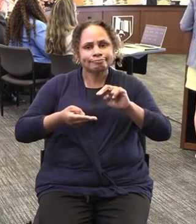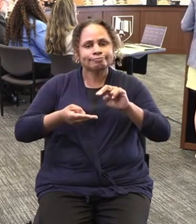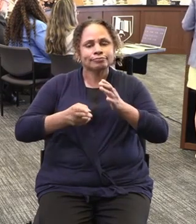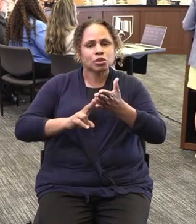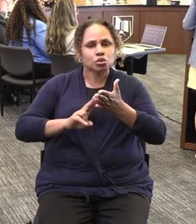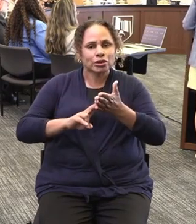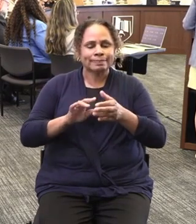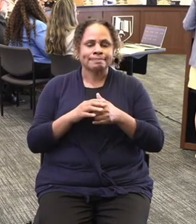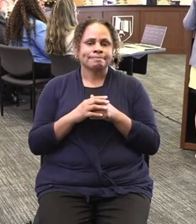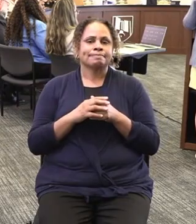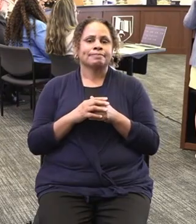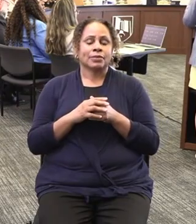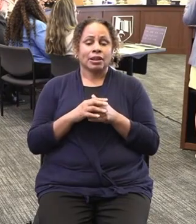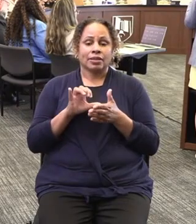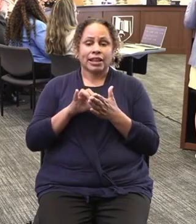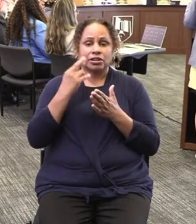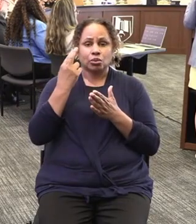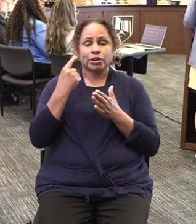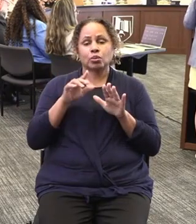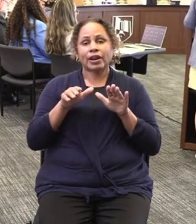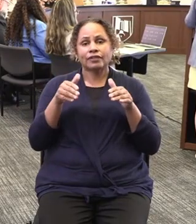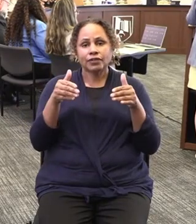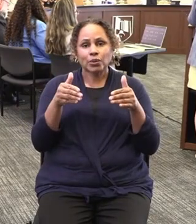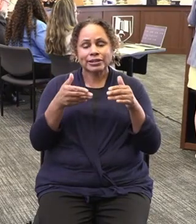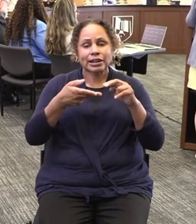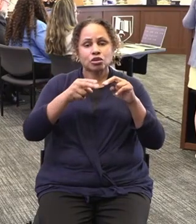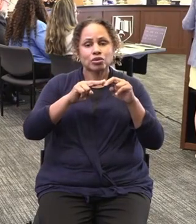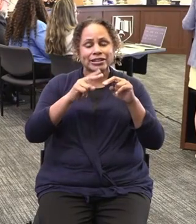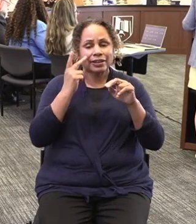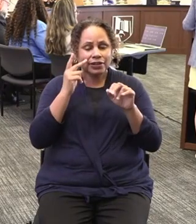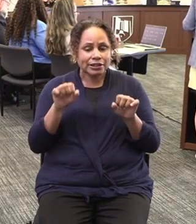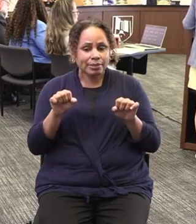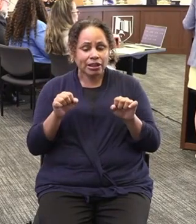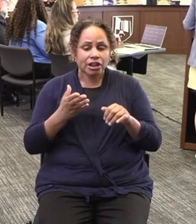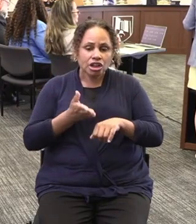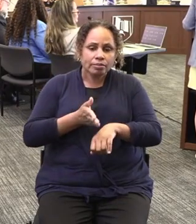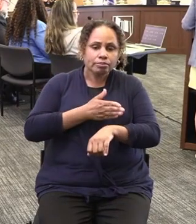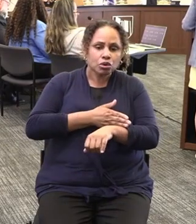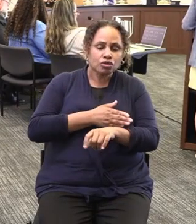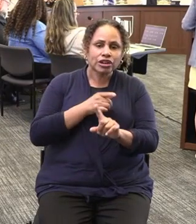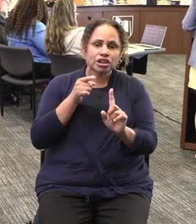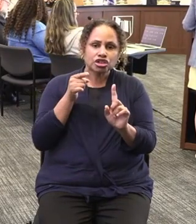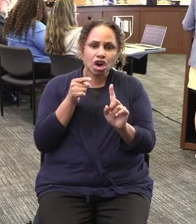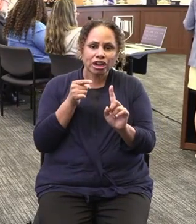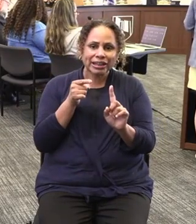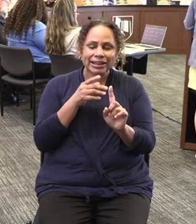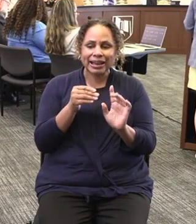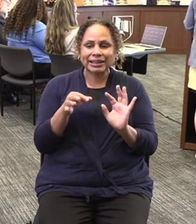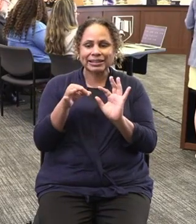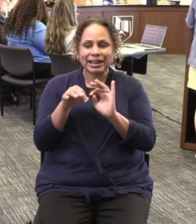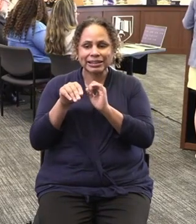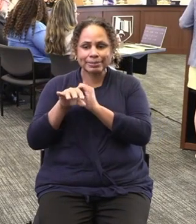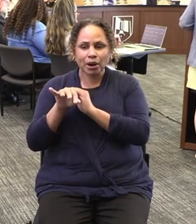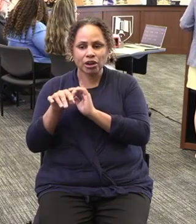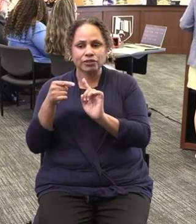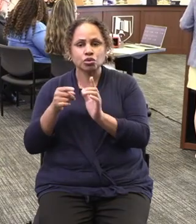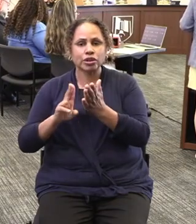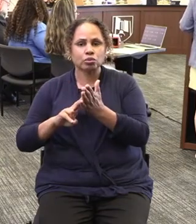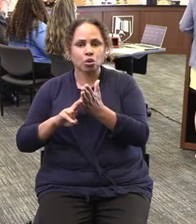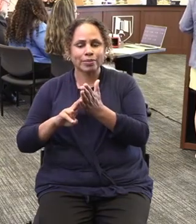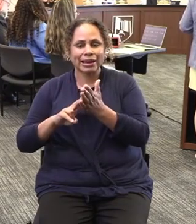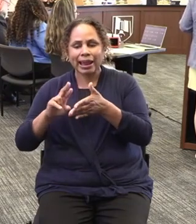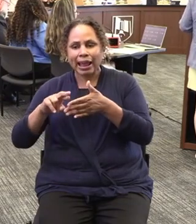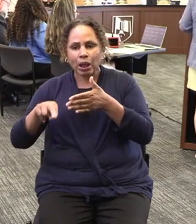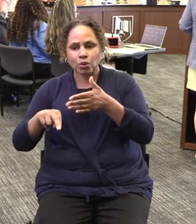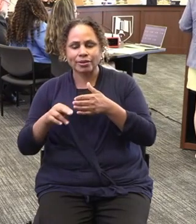That's why we're focused on increasing visibility, improving that targeting, and connecting marketing to our enrollment outcomes, as Dr. Brooks talked